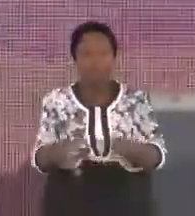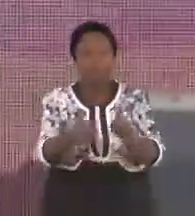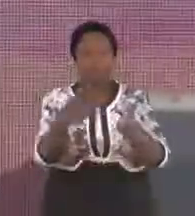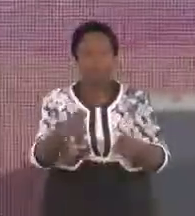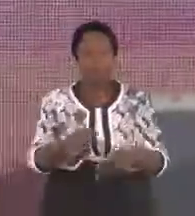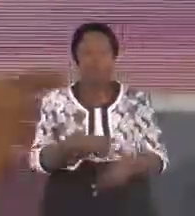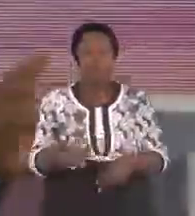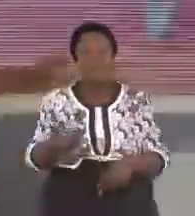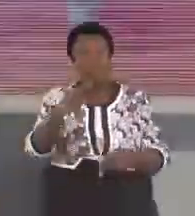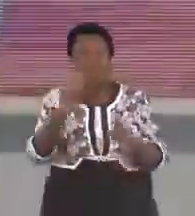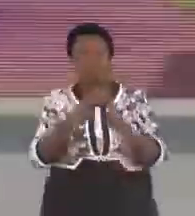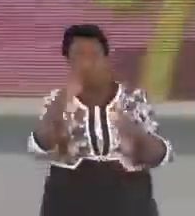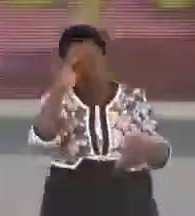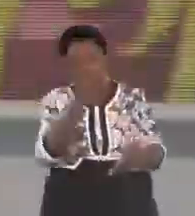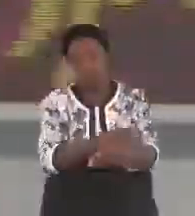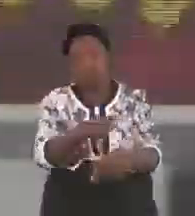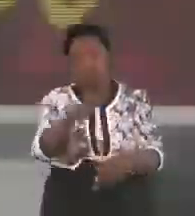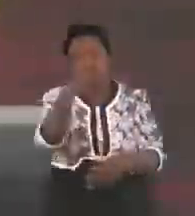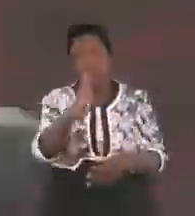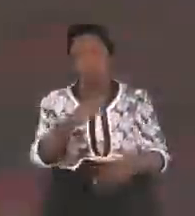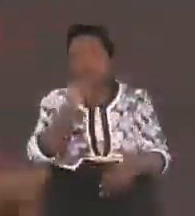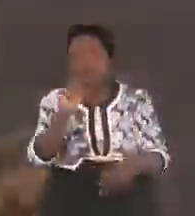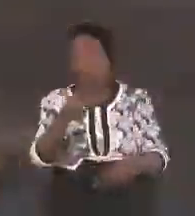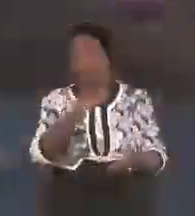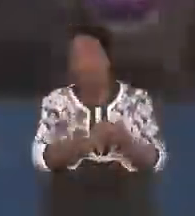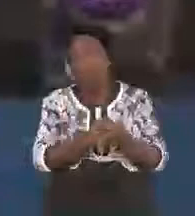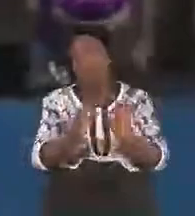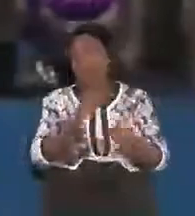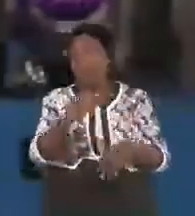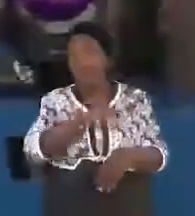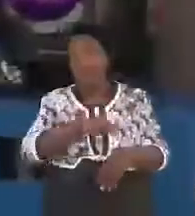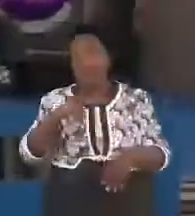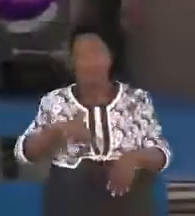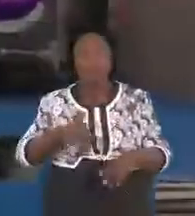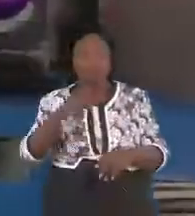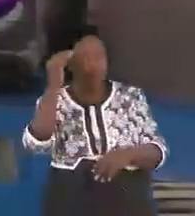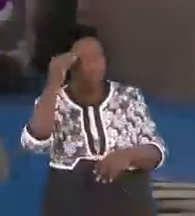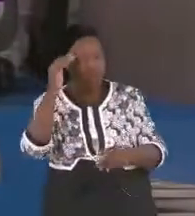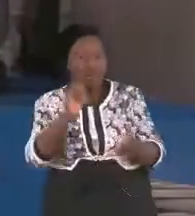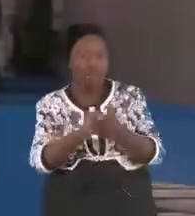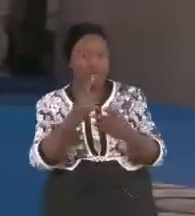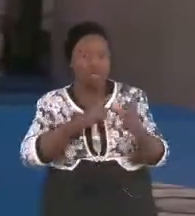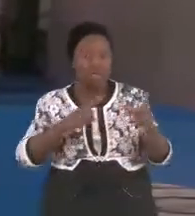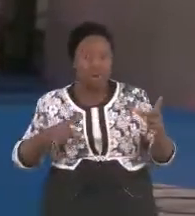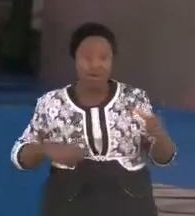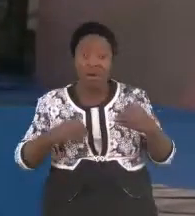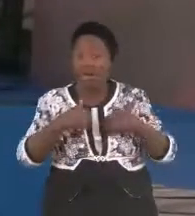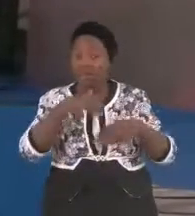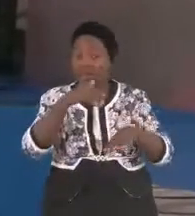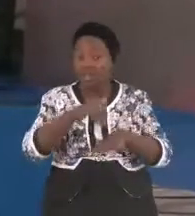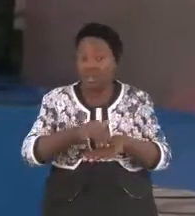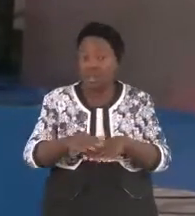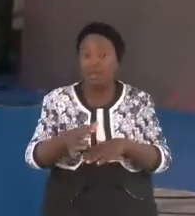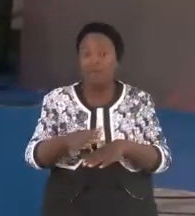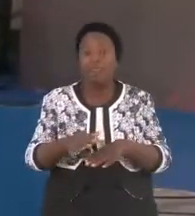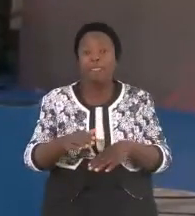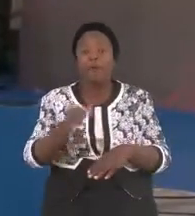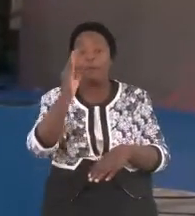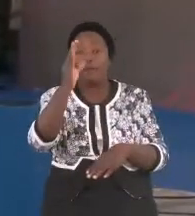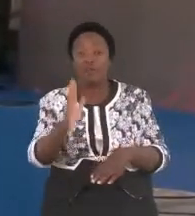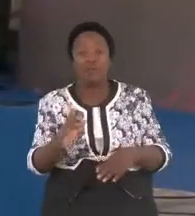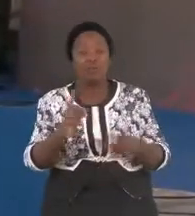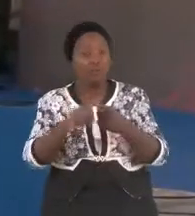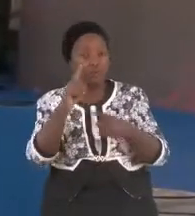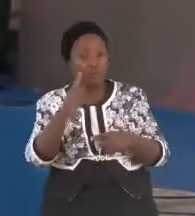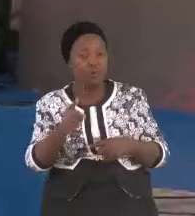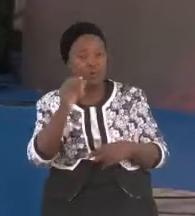God. Not only that, if you're a member, you know that the Lord has sent ministers to you, preachers